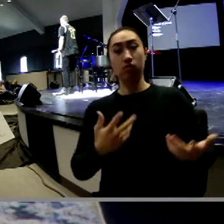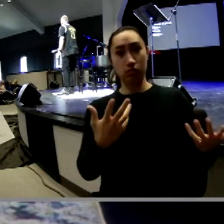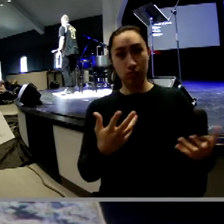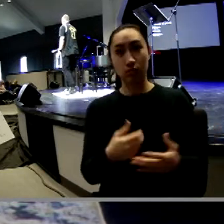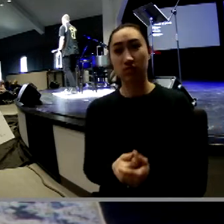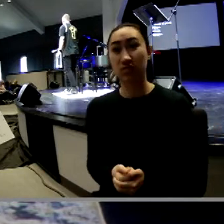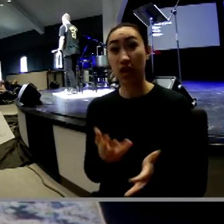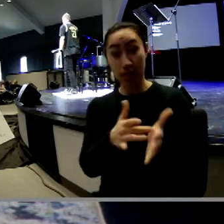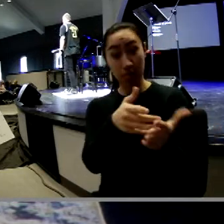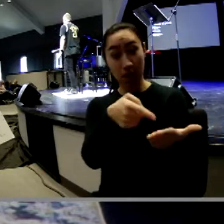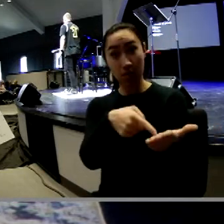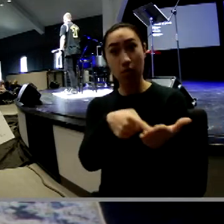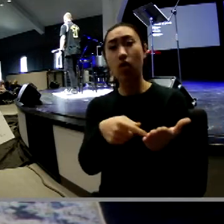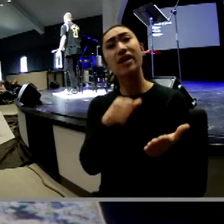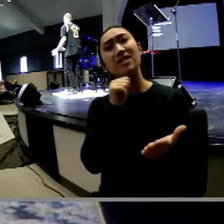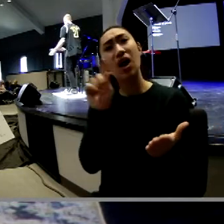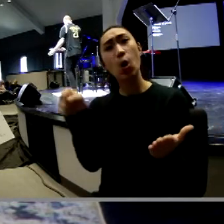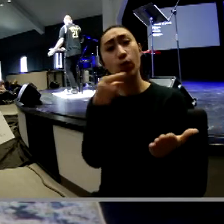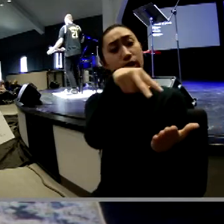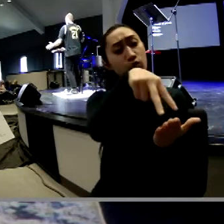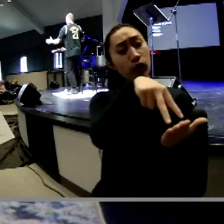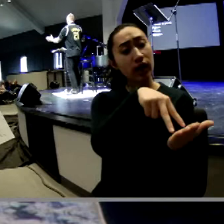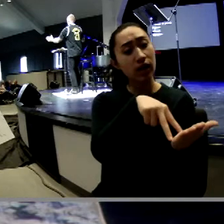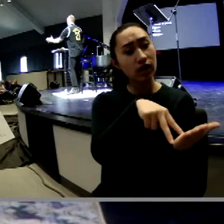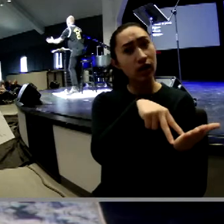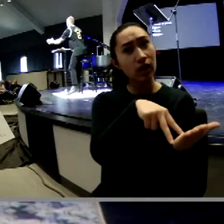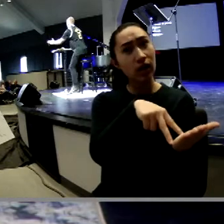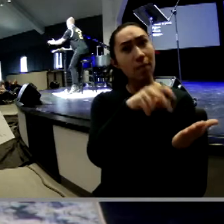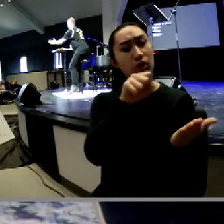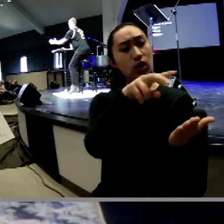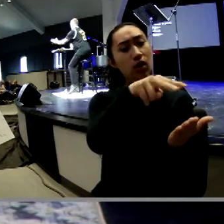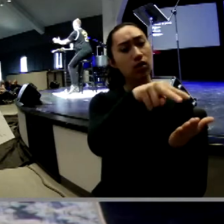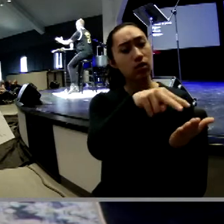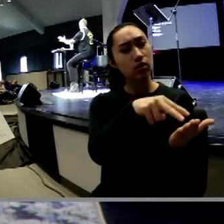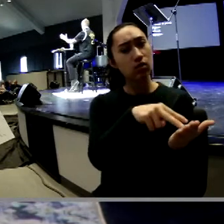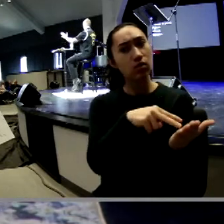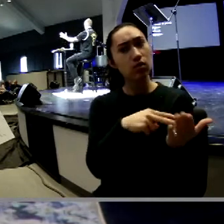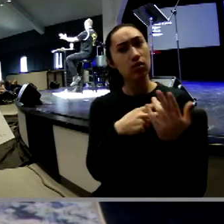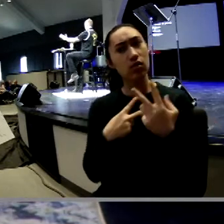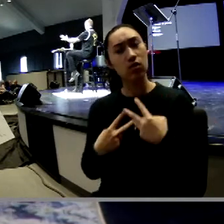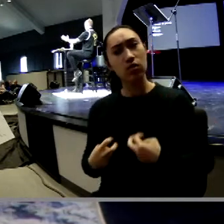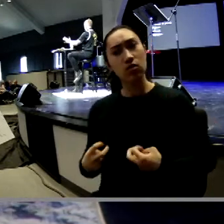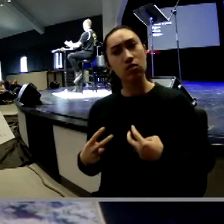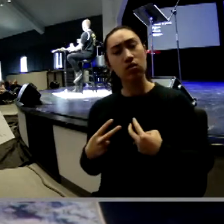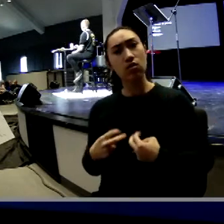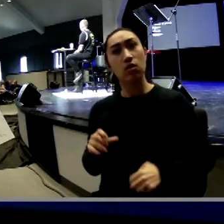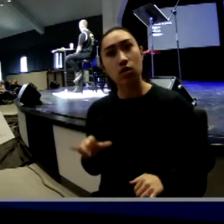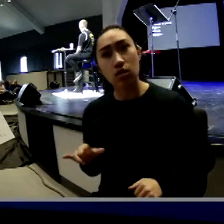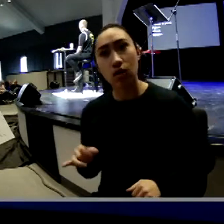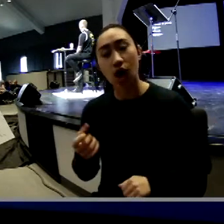you? Do you know that the Bible is one of these... The only